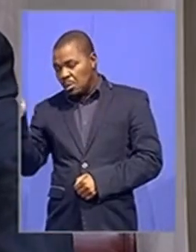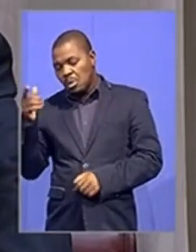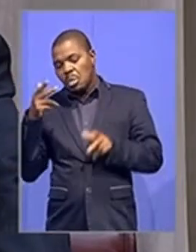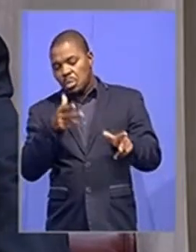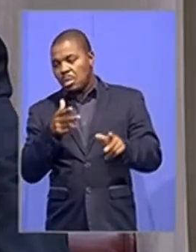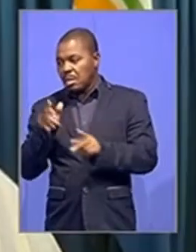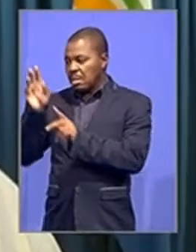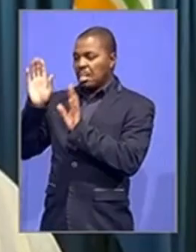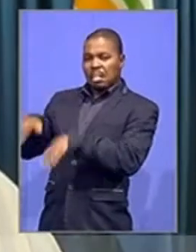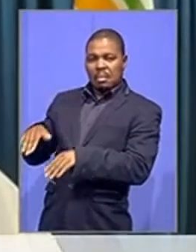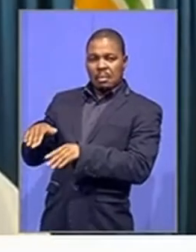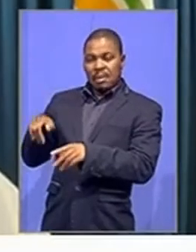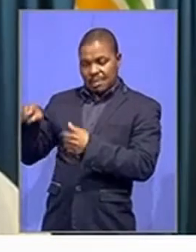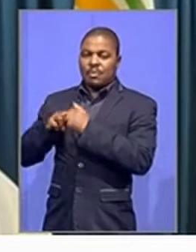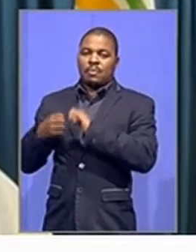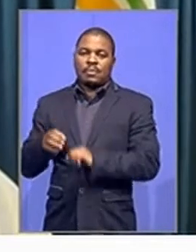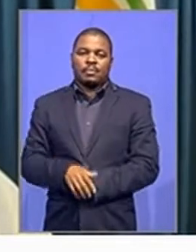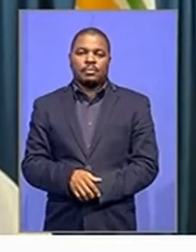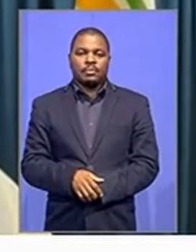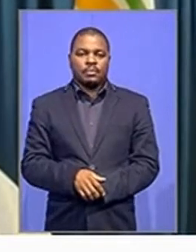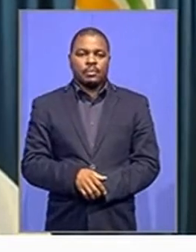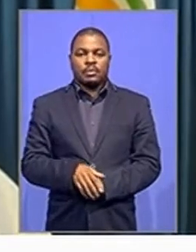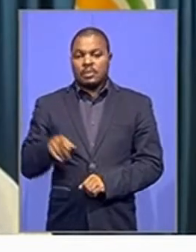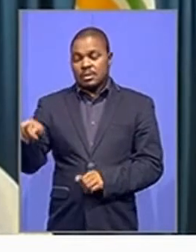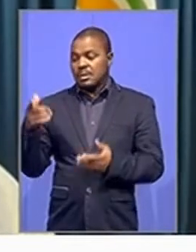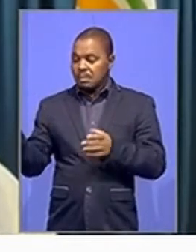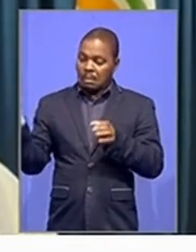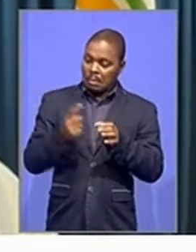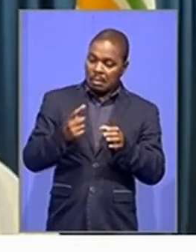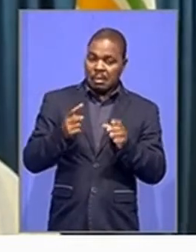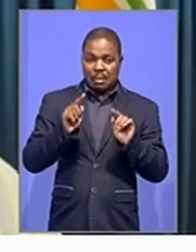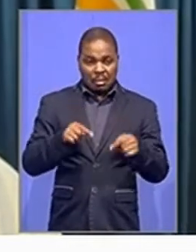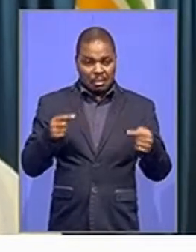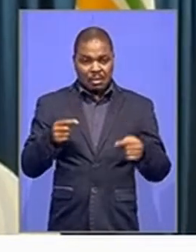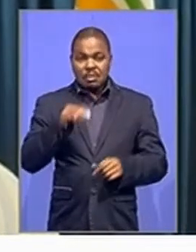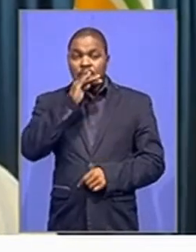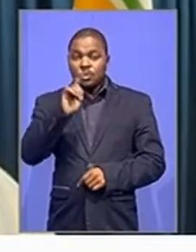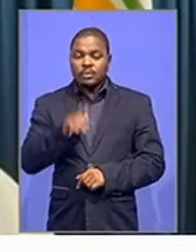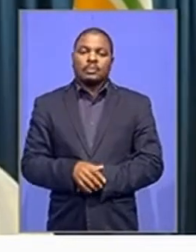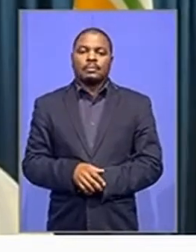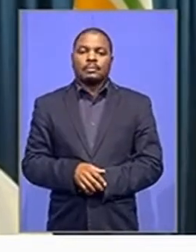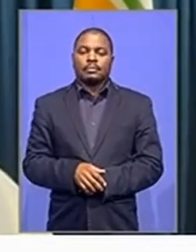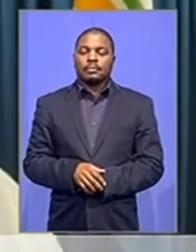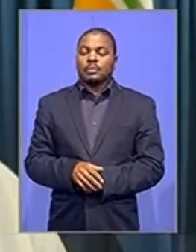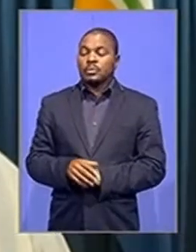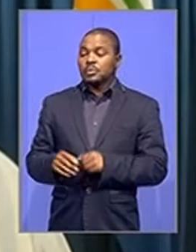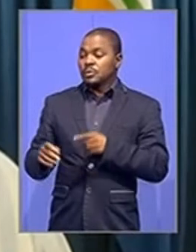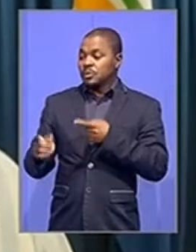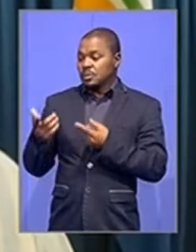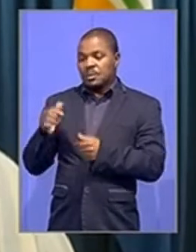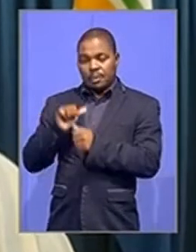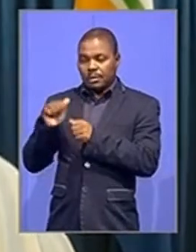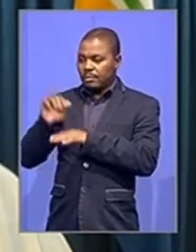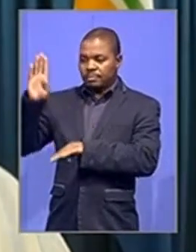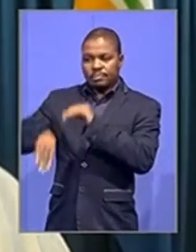dikgato. The fact that he refuses to give evidence before the Zondo Commission simply means that a charge of contempt of